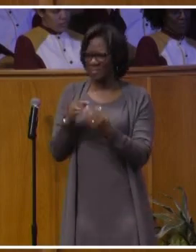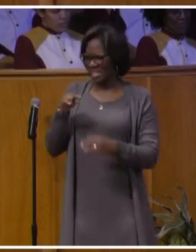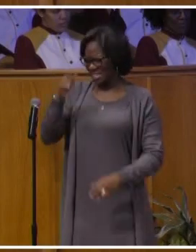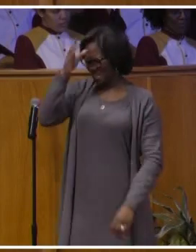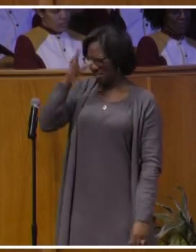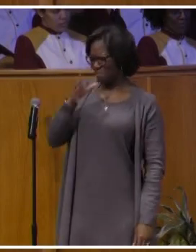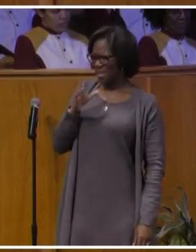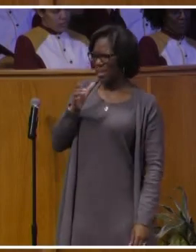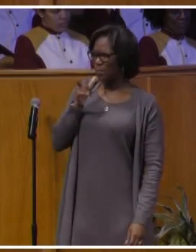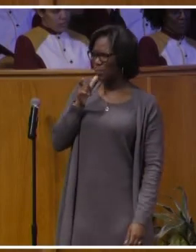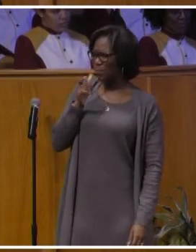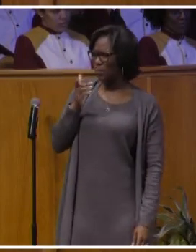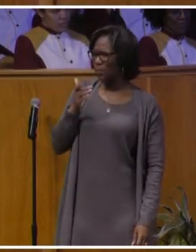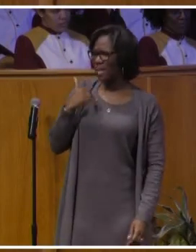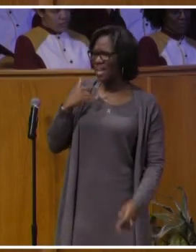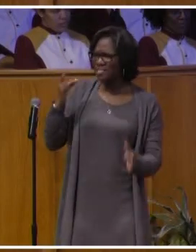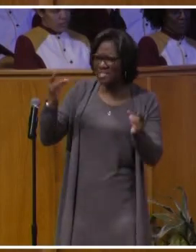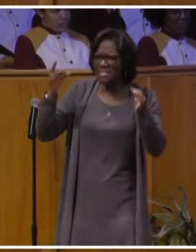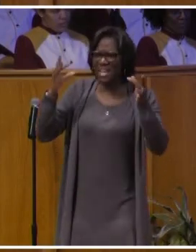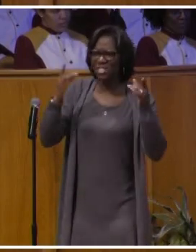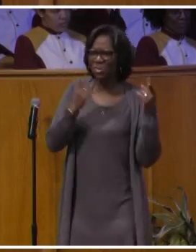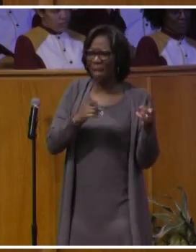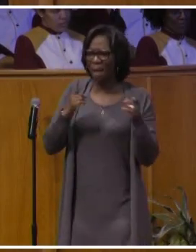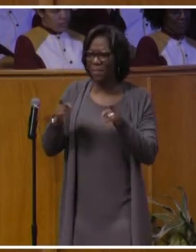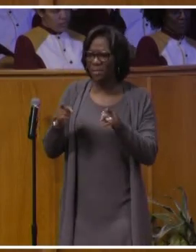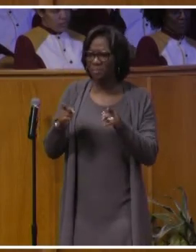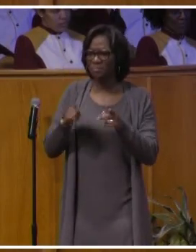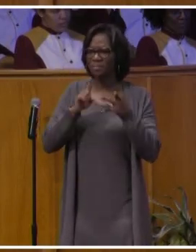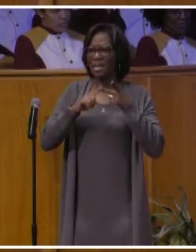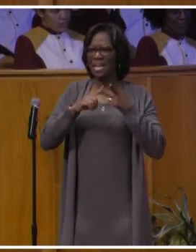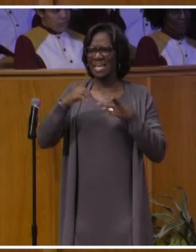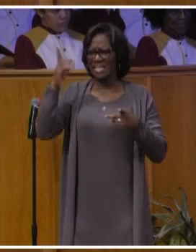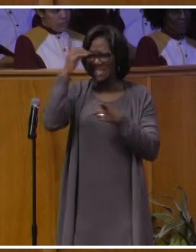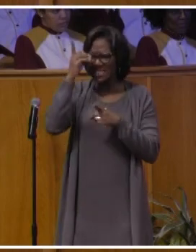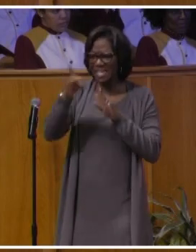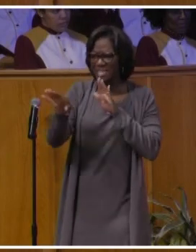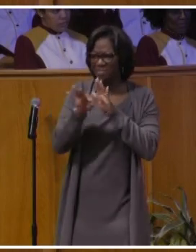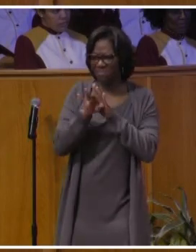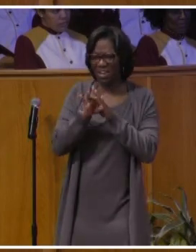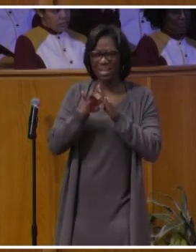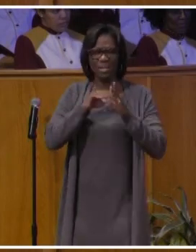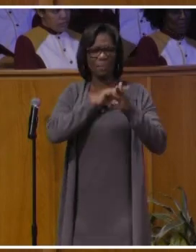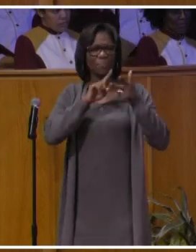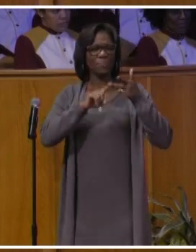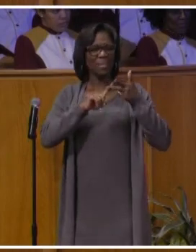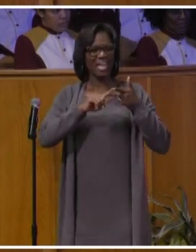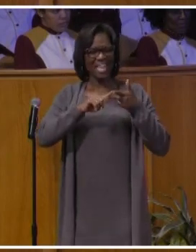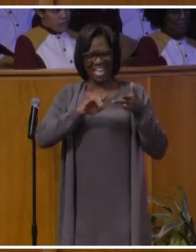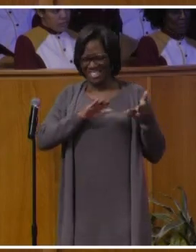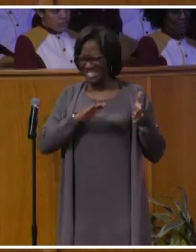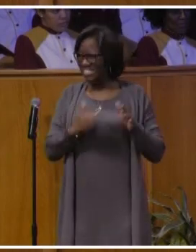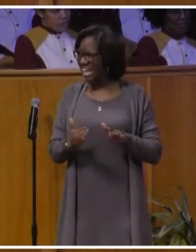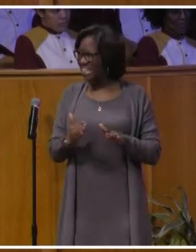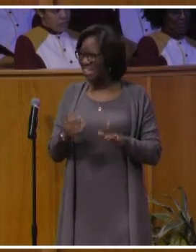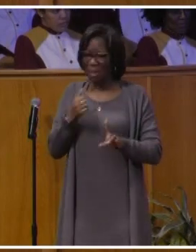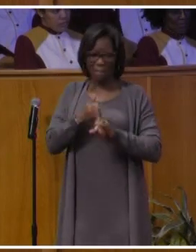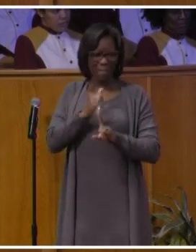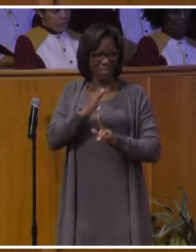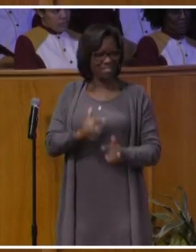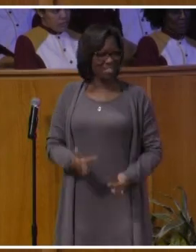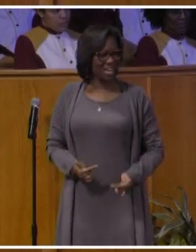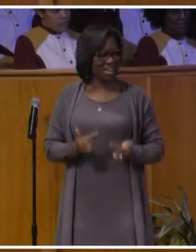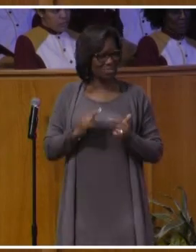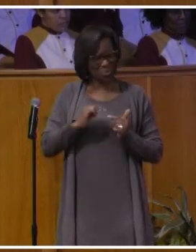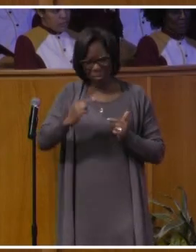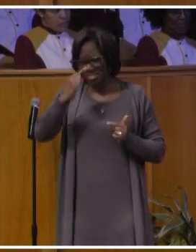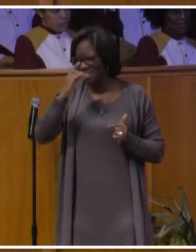who's had disaster hit him, disease find him, and death touch him, you